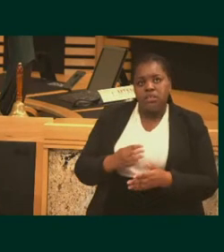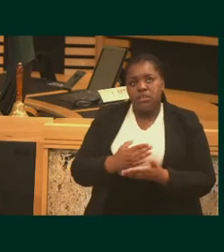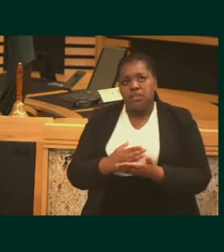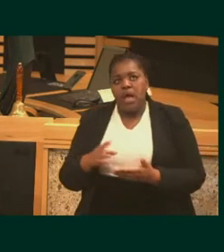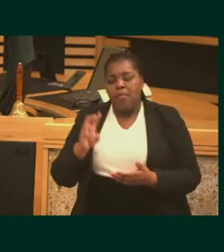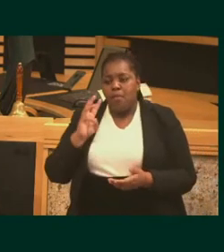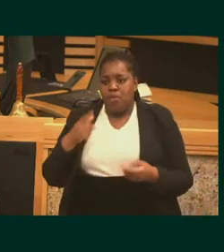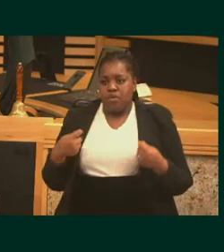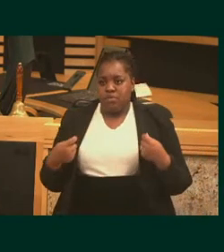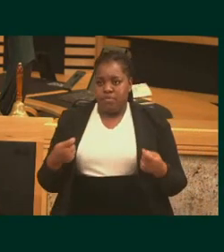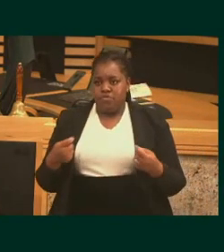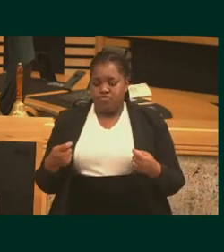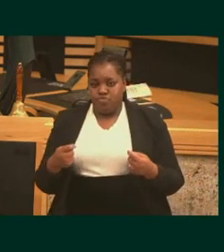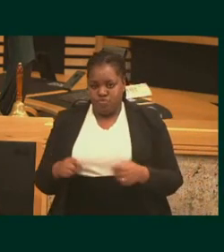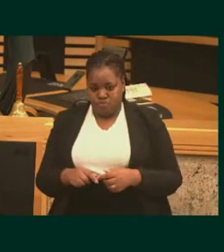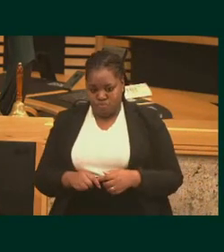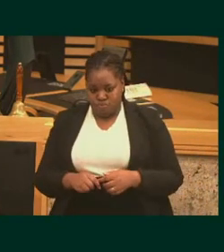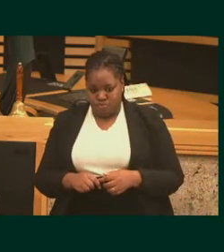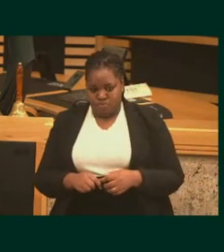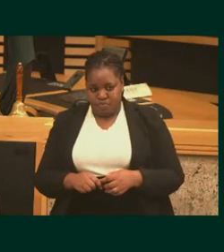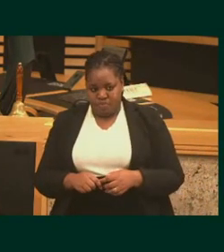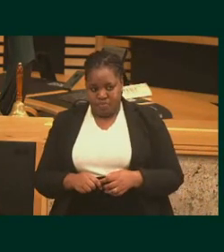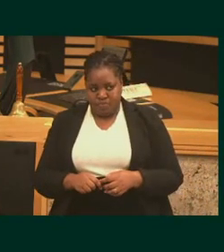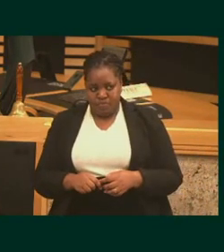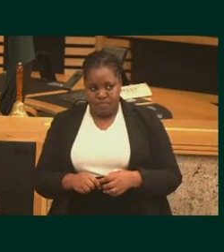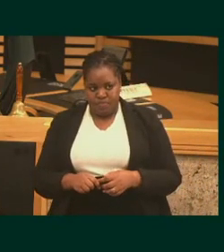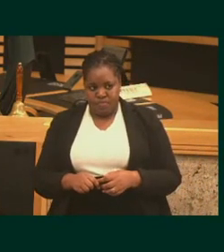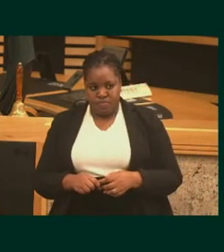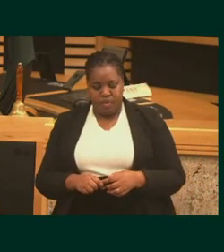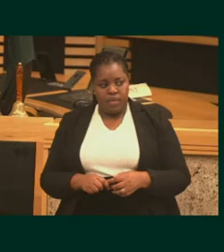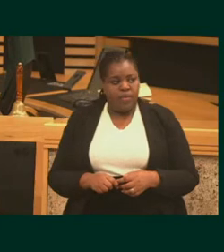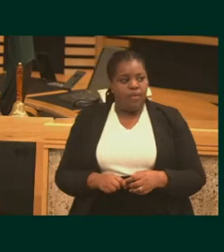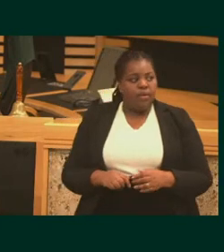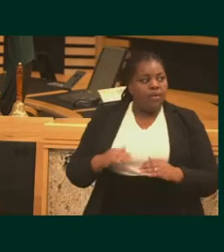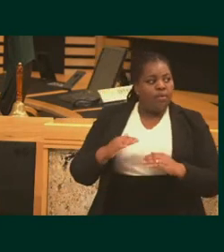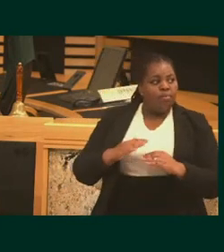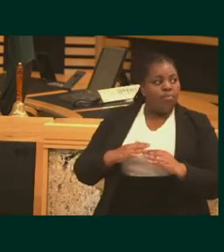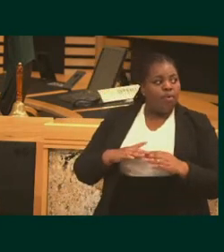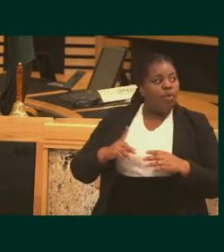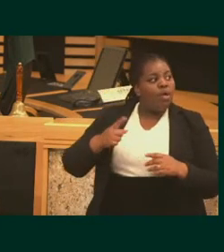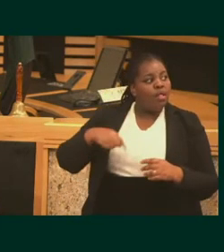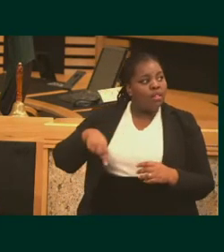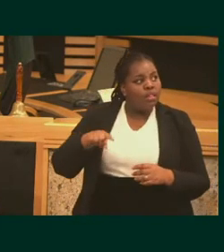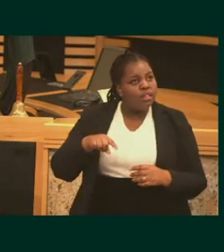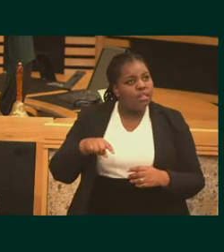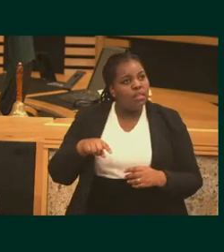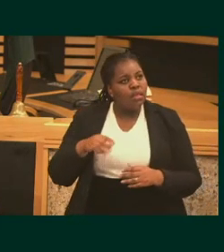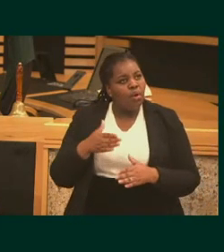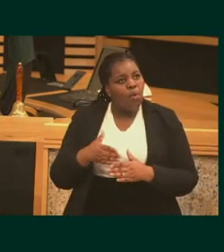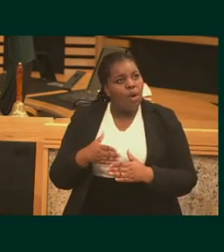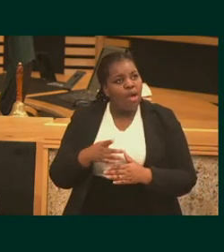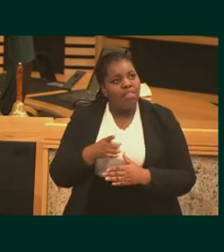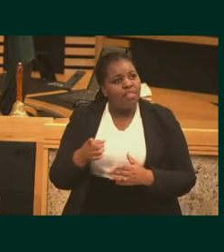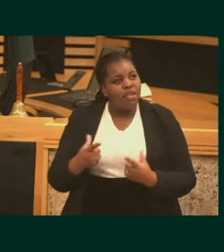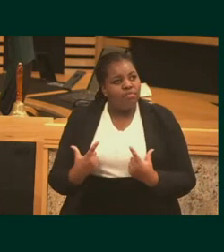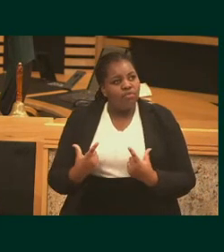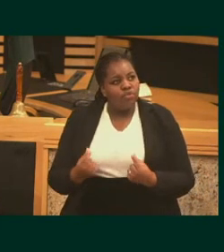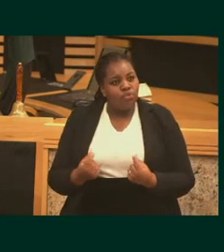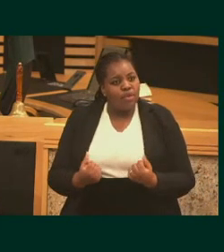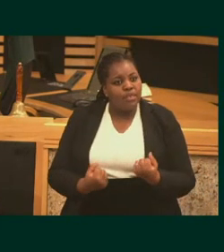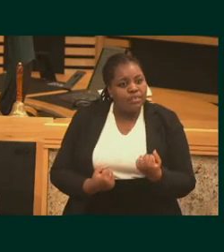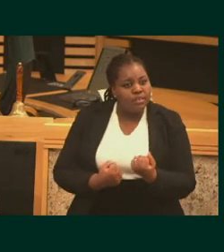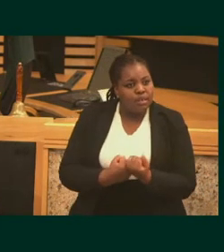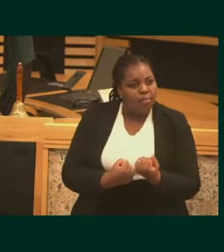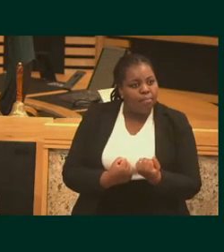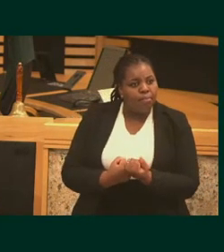management practices further implore our government for the steering work it has been doing in supporting the